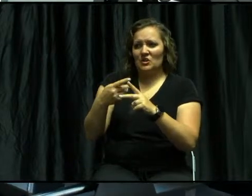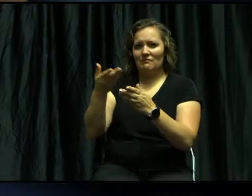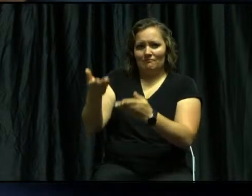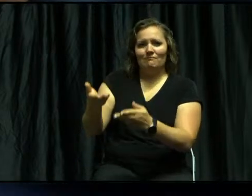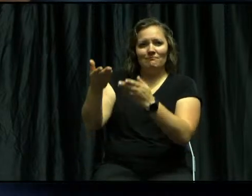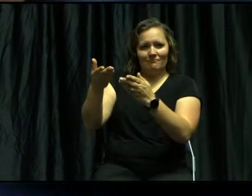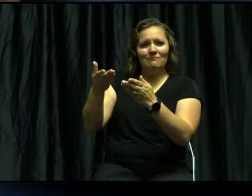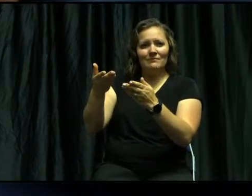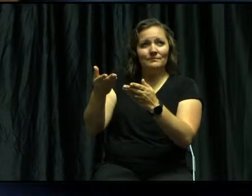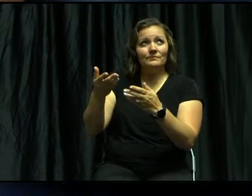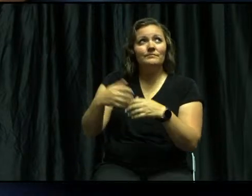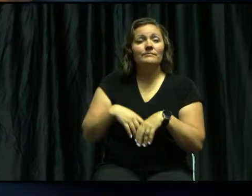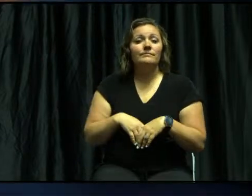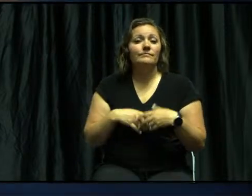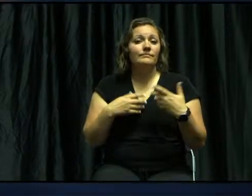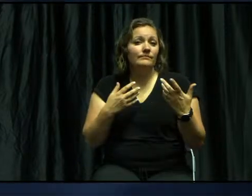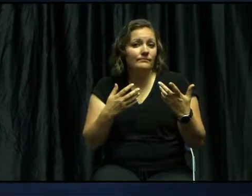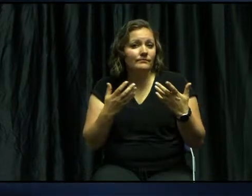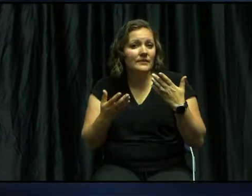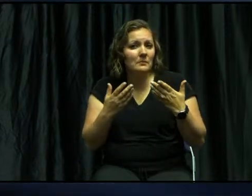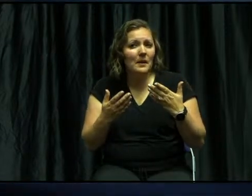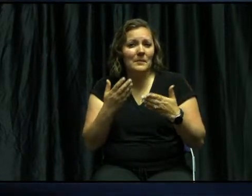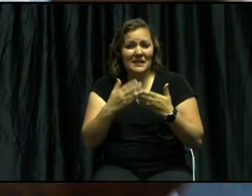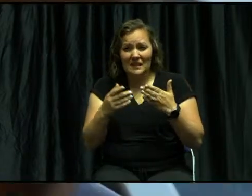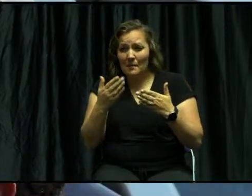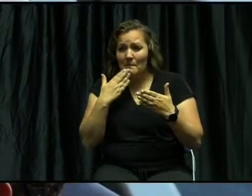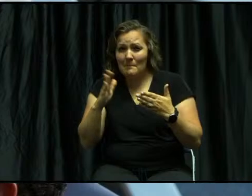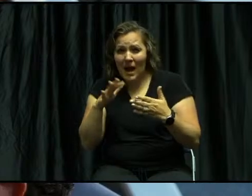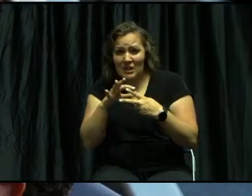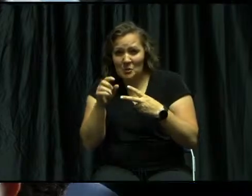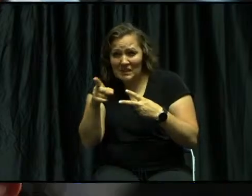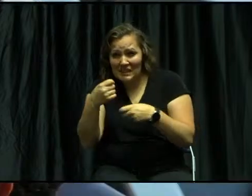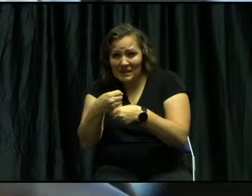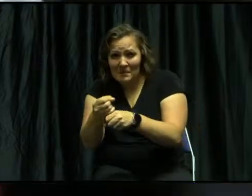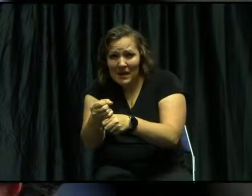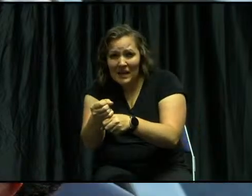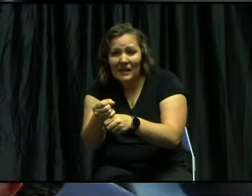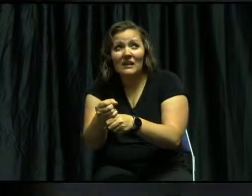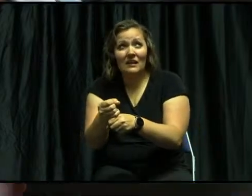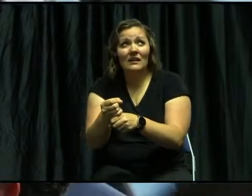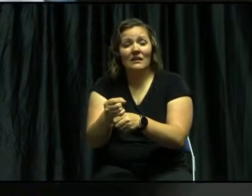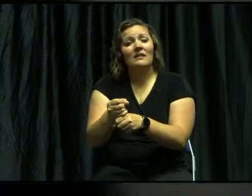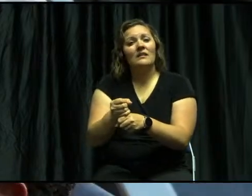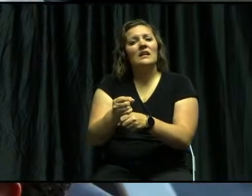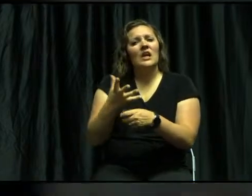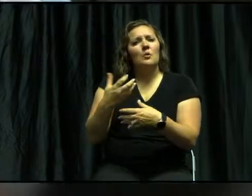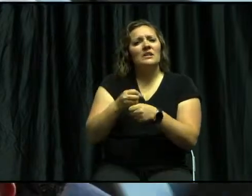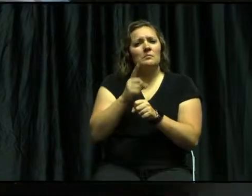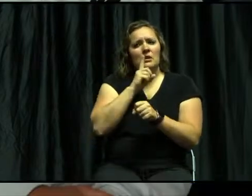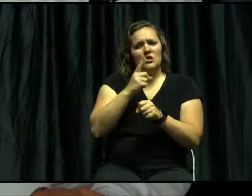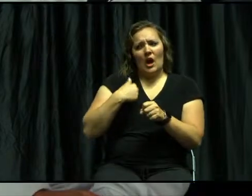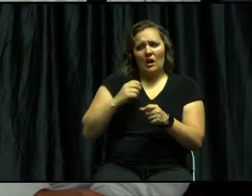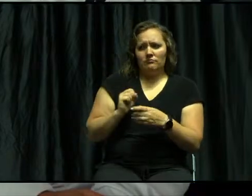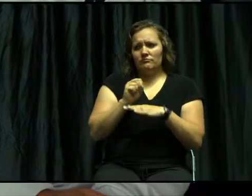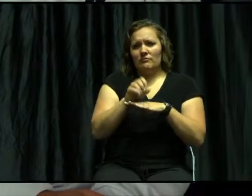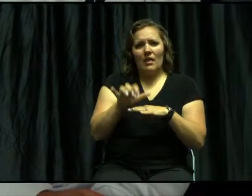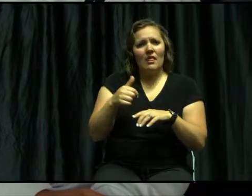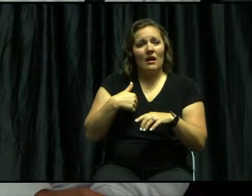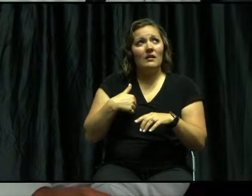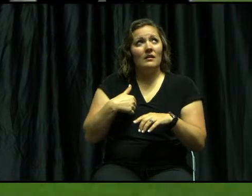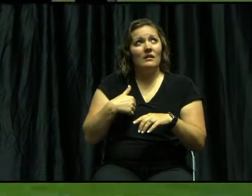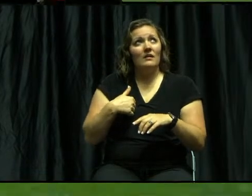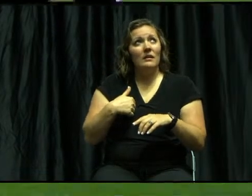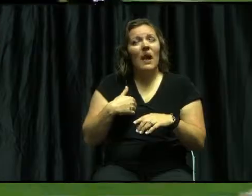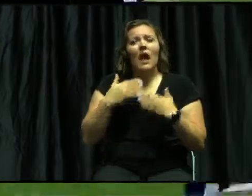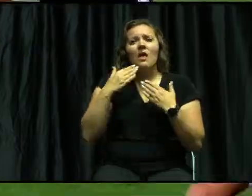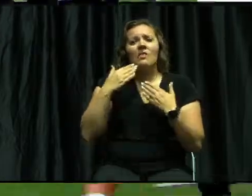and despite maybe some wrongdoings or bad choices he made, he always made sure I wasn't to repeat that. I think of my uncle every